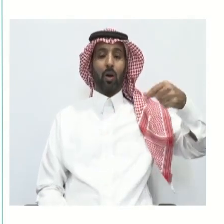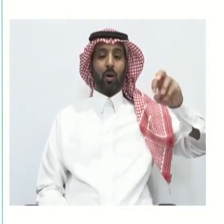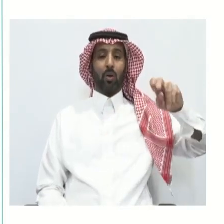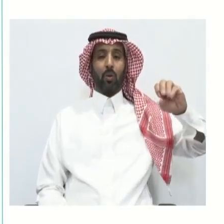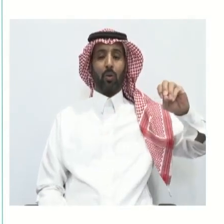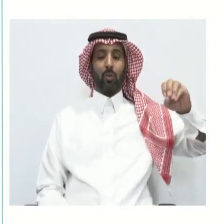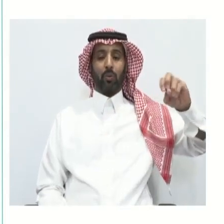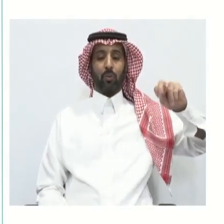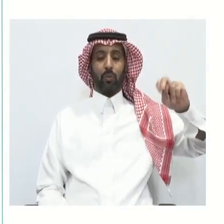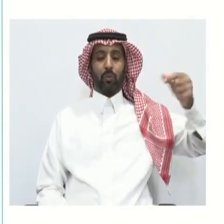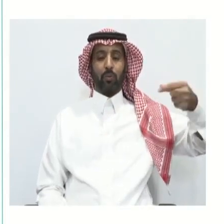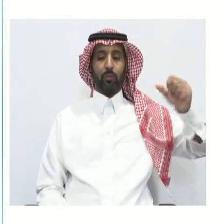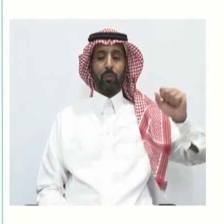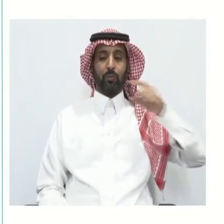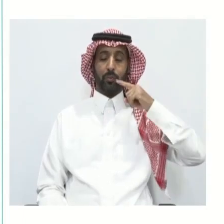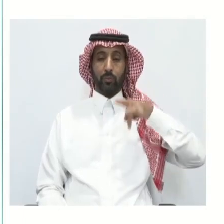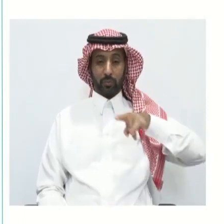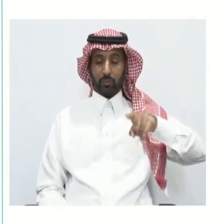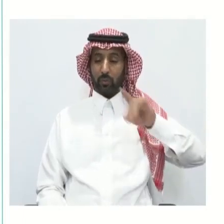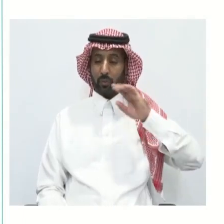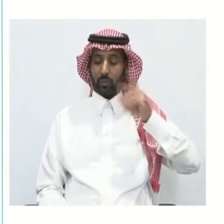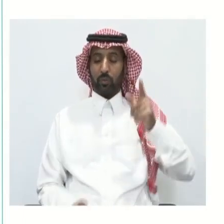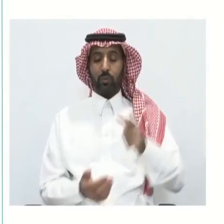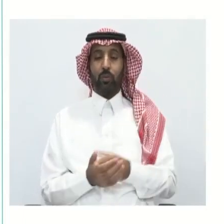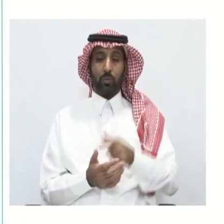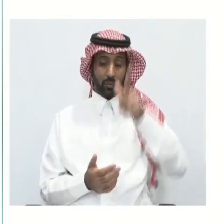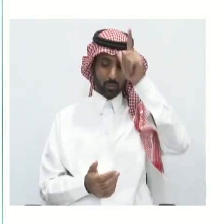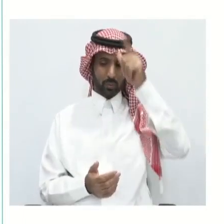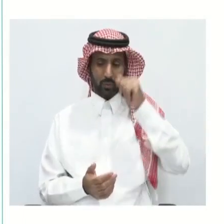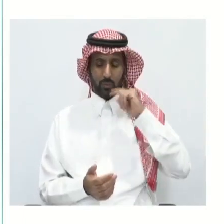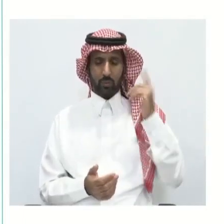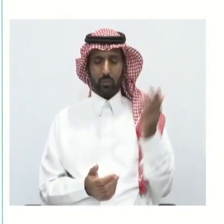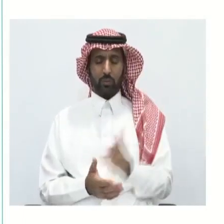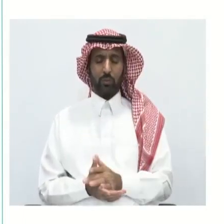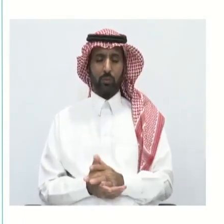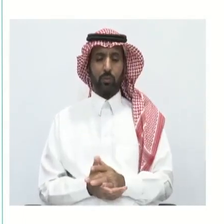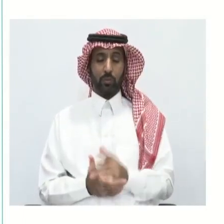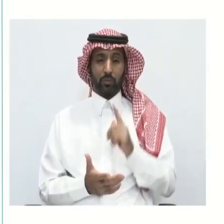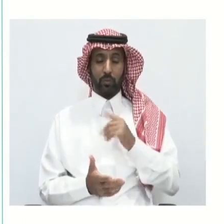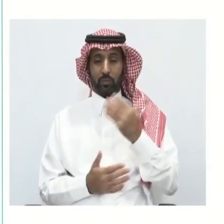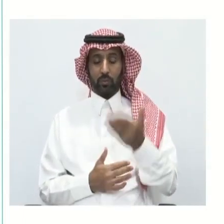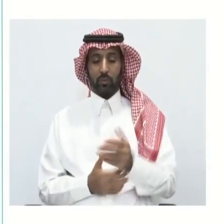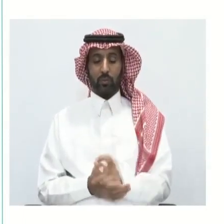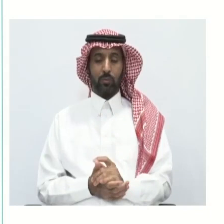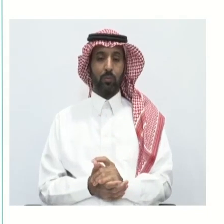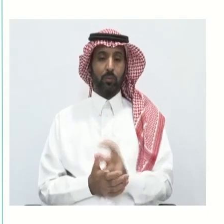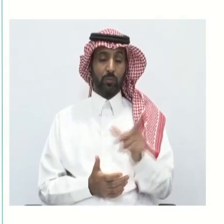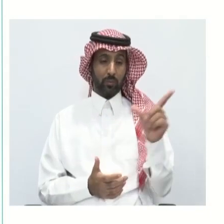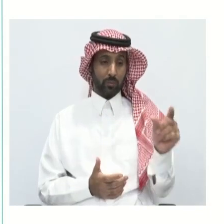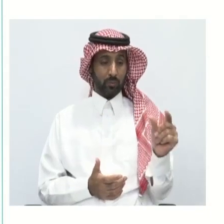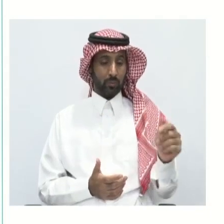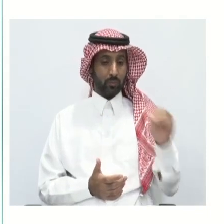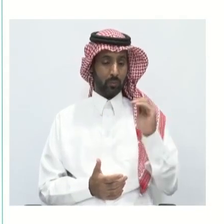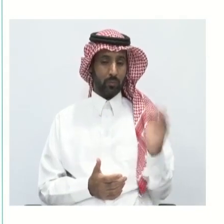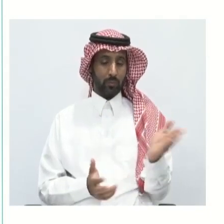put the object here, you. Then going to travel to Jordan. Of course, the short answers,